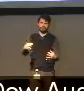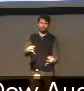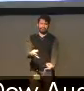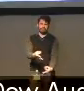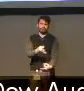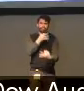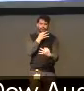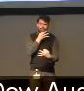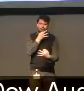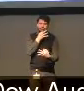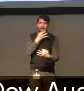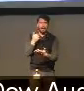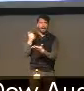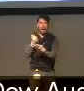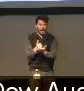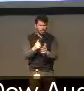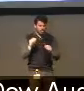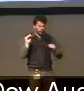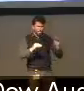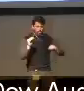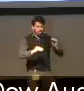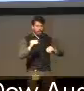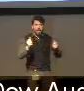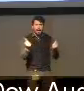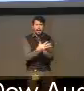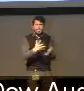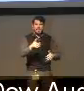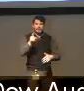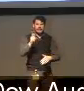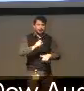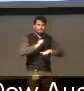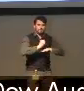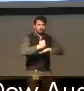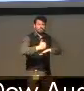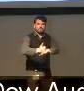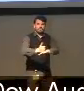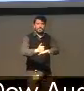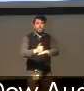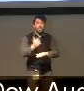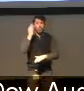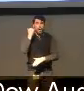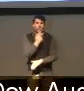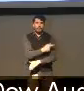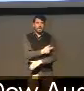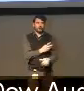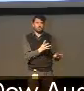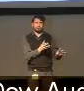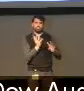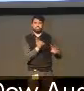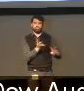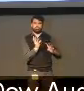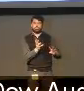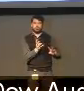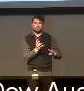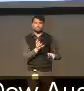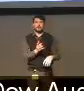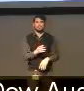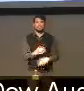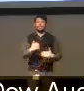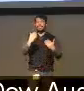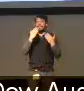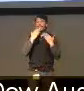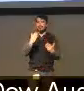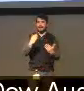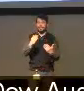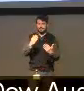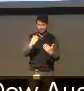we had everything in place clinically to take care of our patients that were coming. And also, I'd like to thank especially